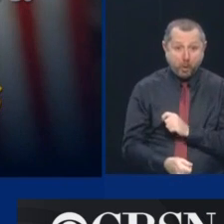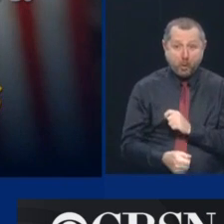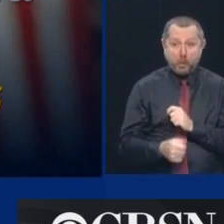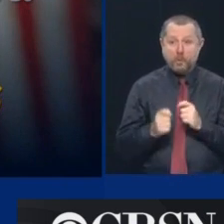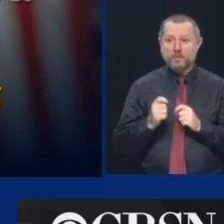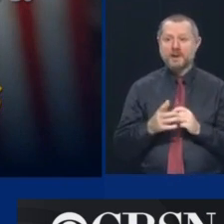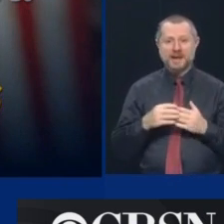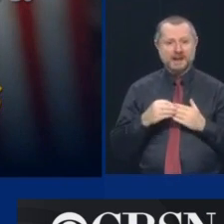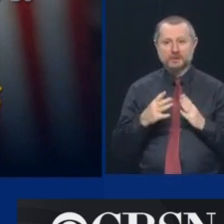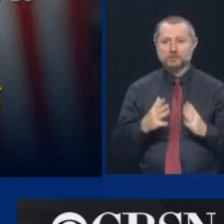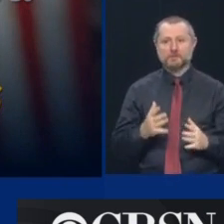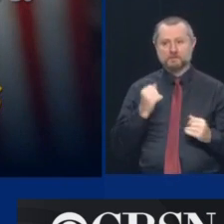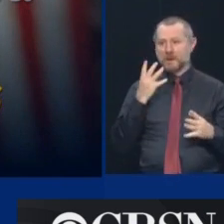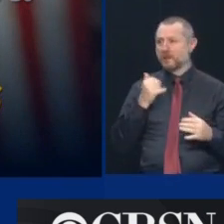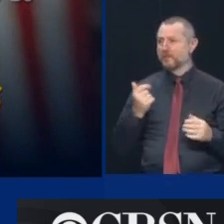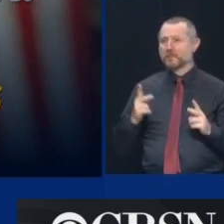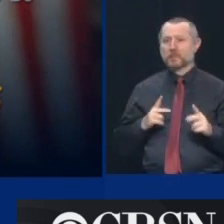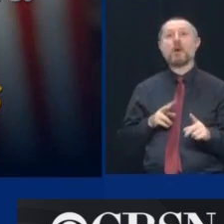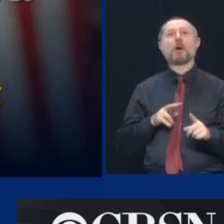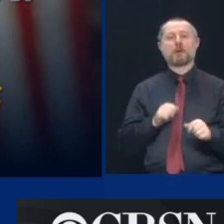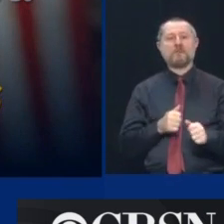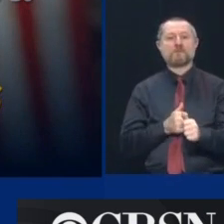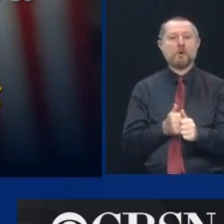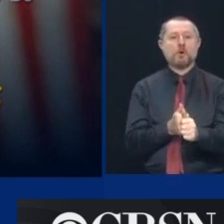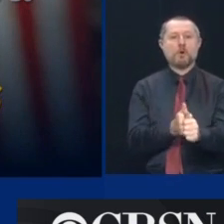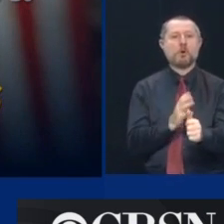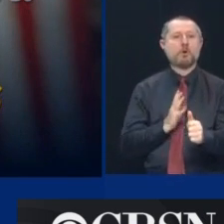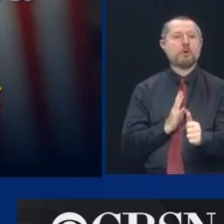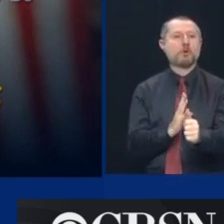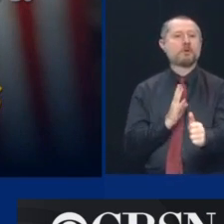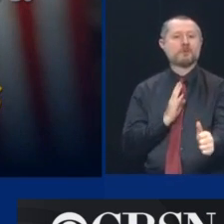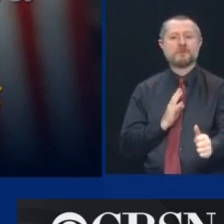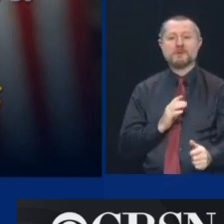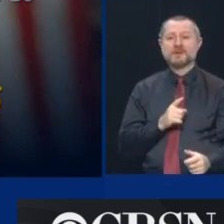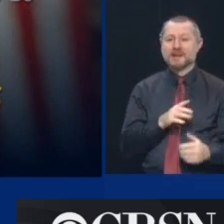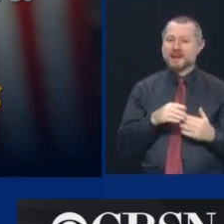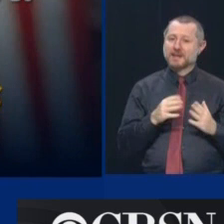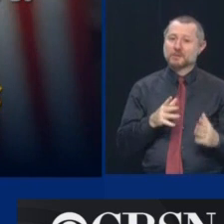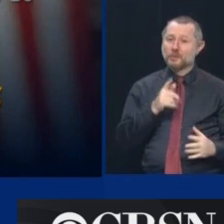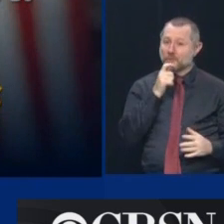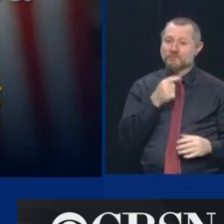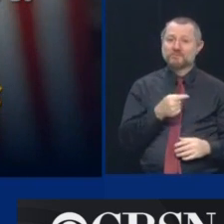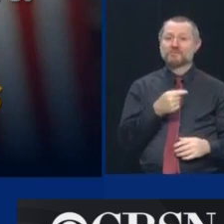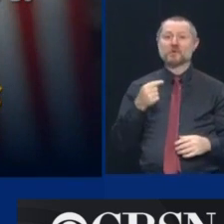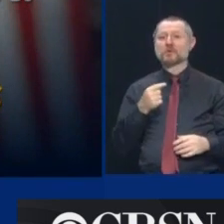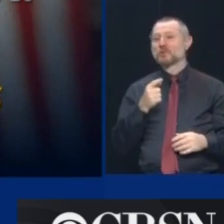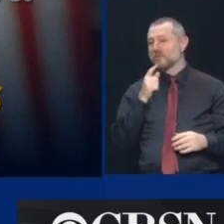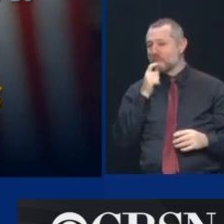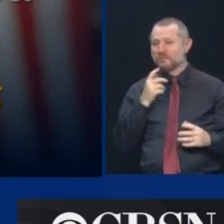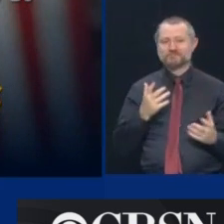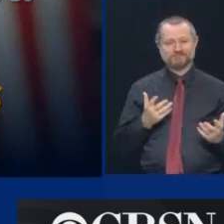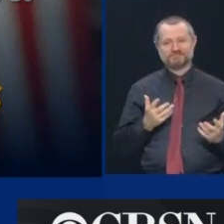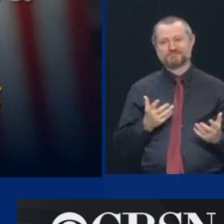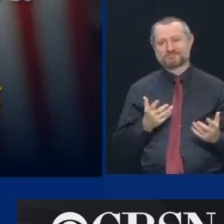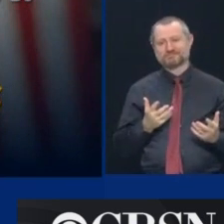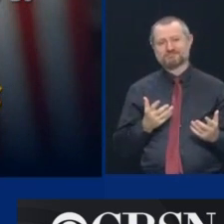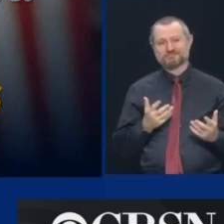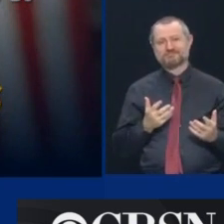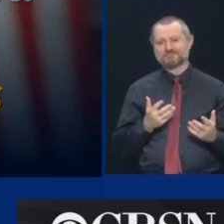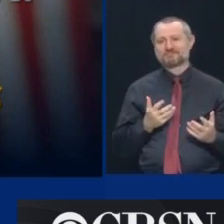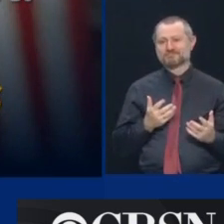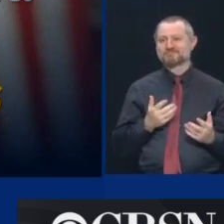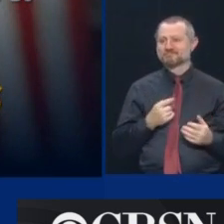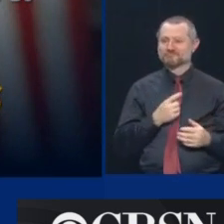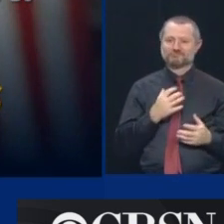for so many to follow. But they went first, and the first person down the path, you catch all